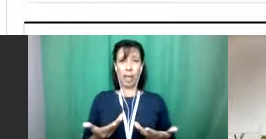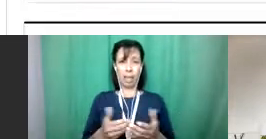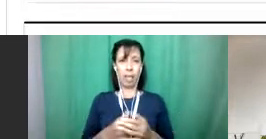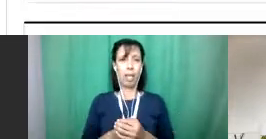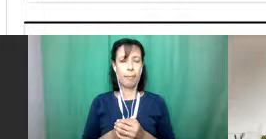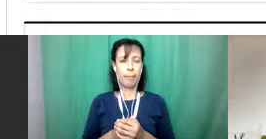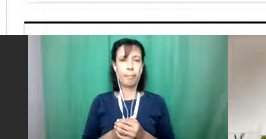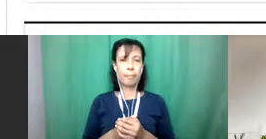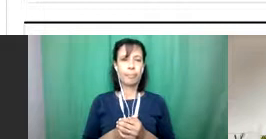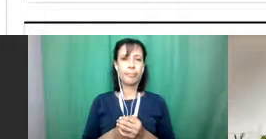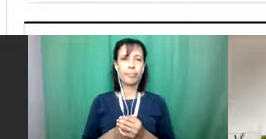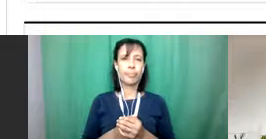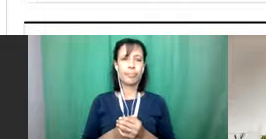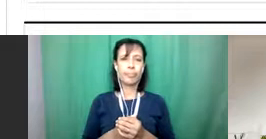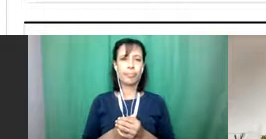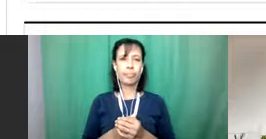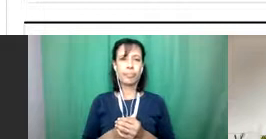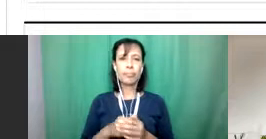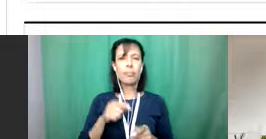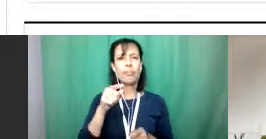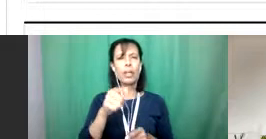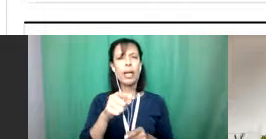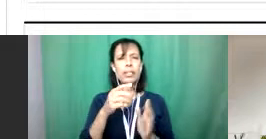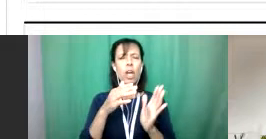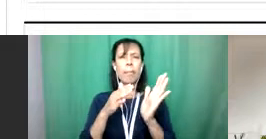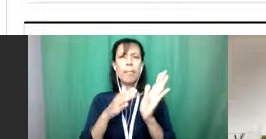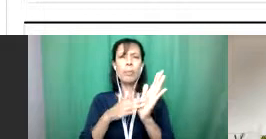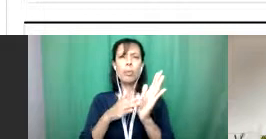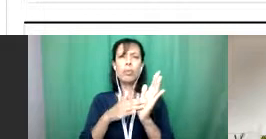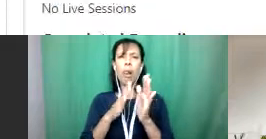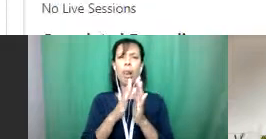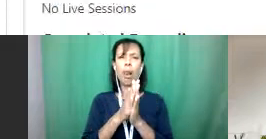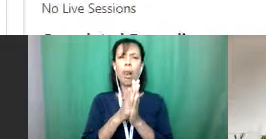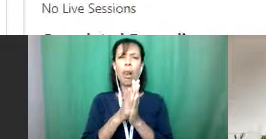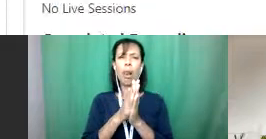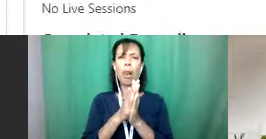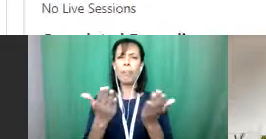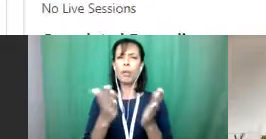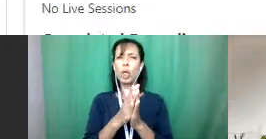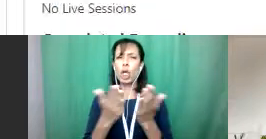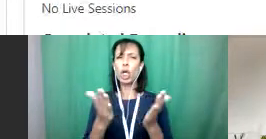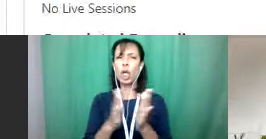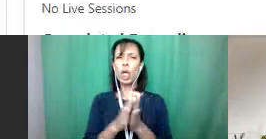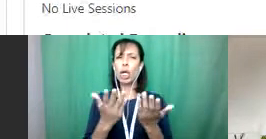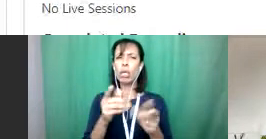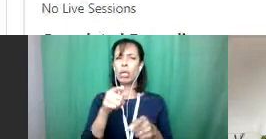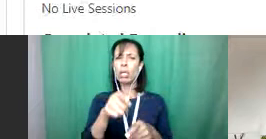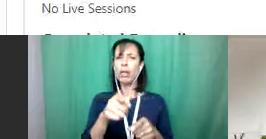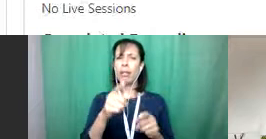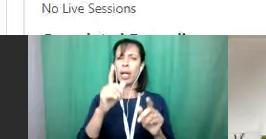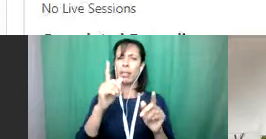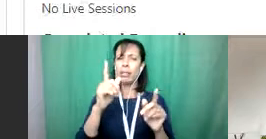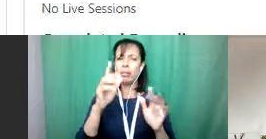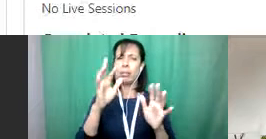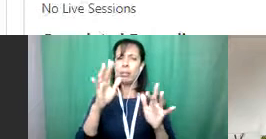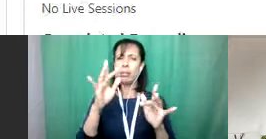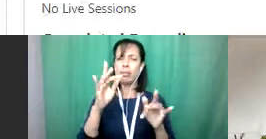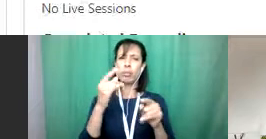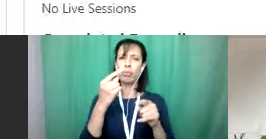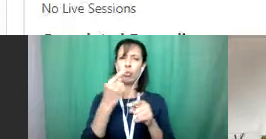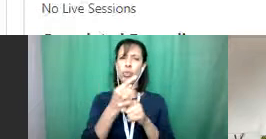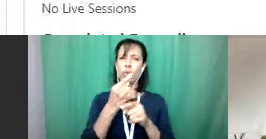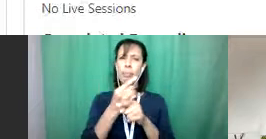There is a Moodle book here about educational research. I suggest you make your